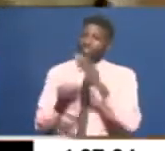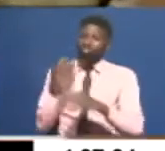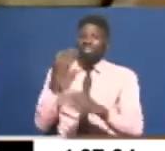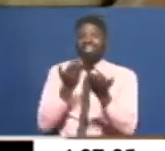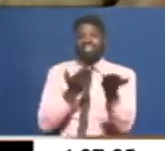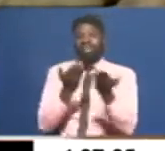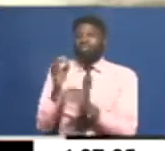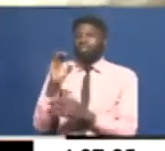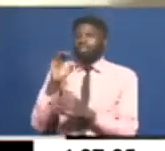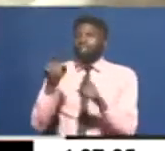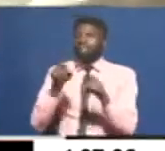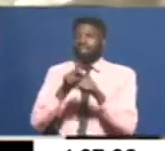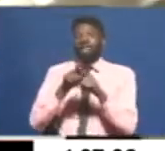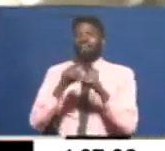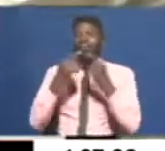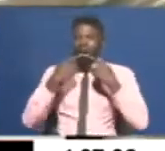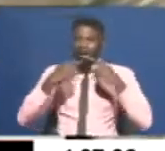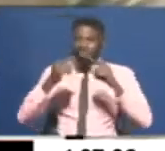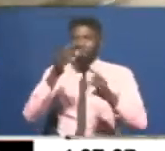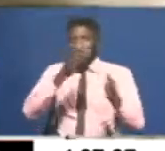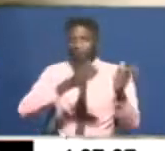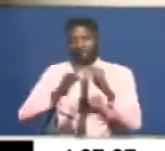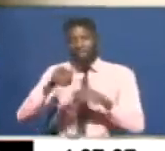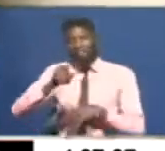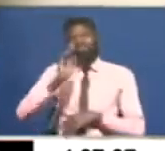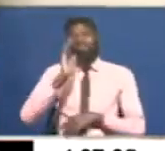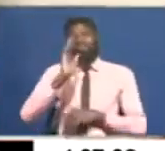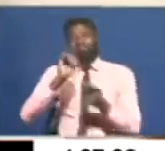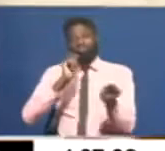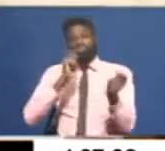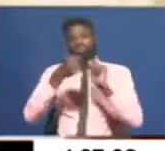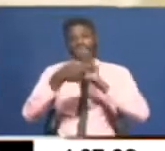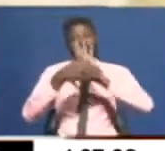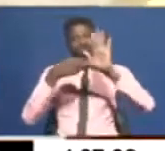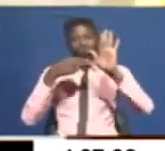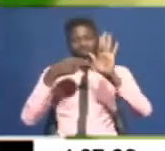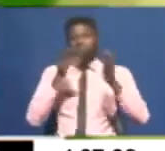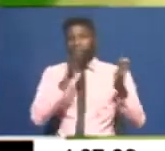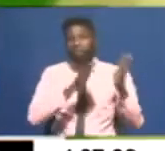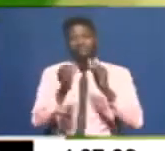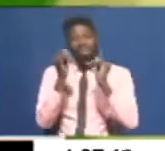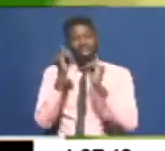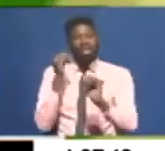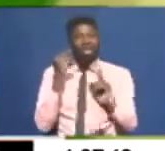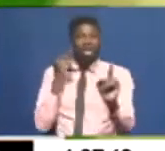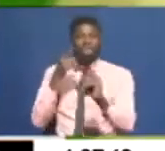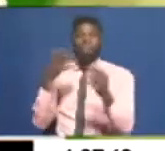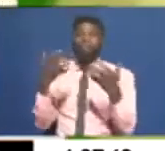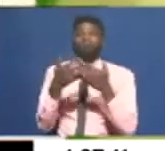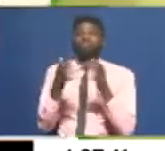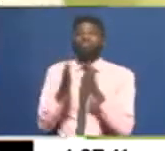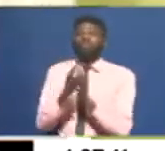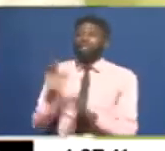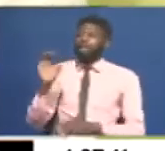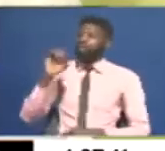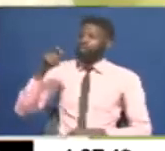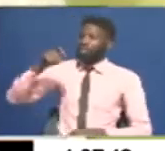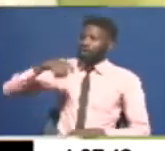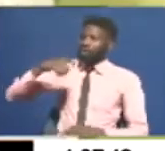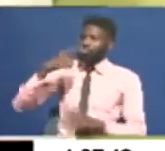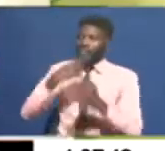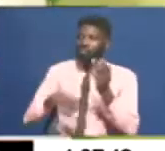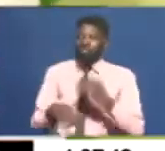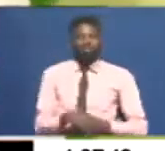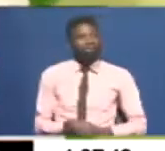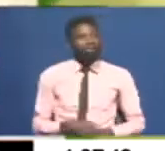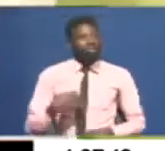to rebrand and re-strategize in order to respond to the emerging customer needs and demands in the market. And today, as we celebrate 50 years, I want to